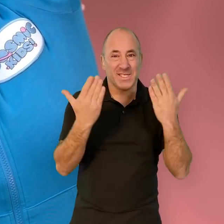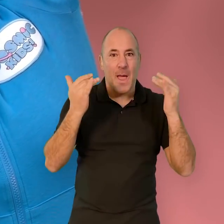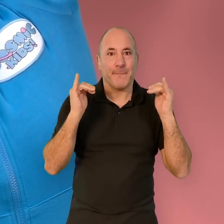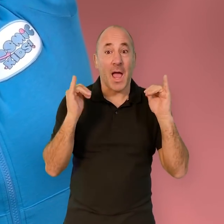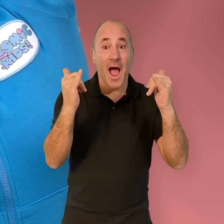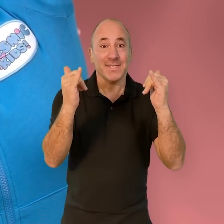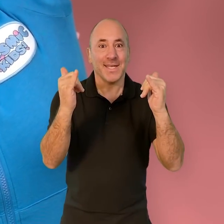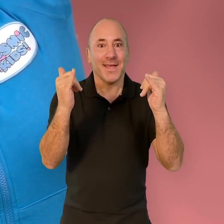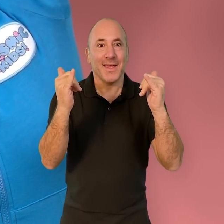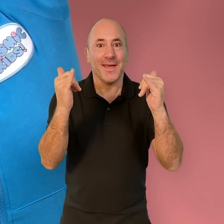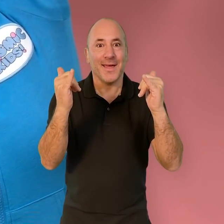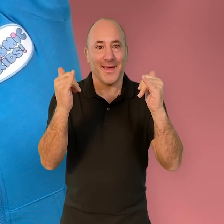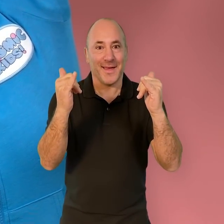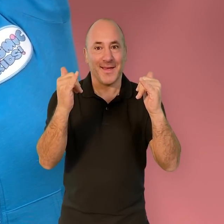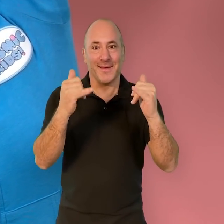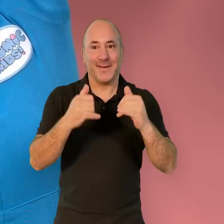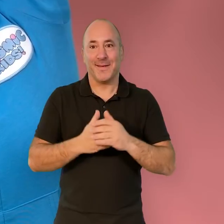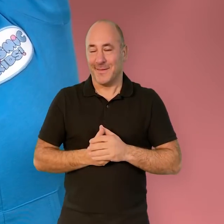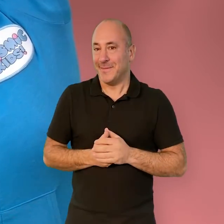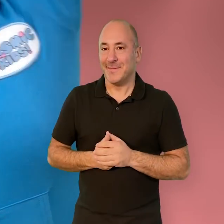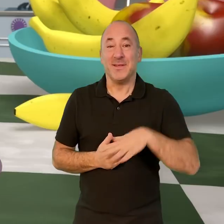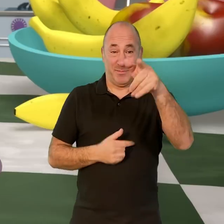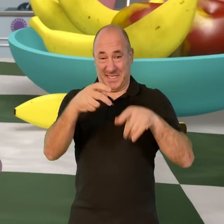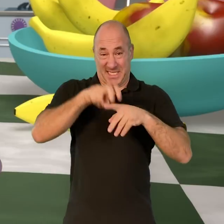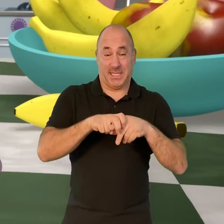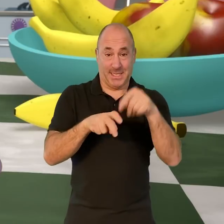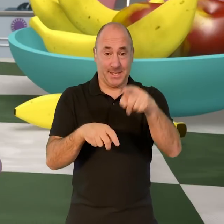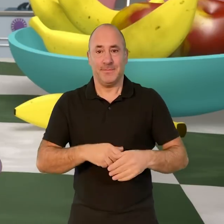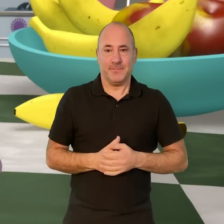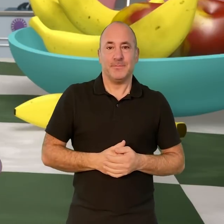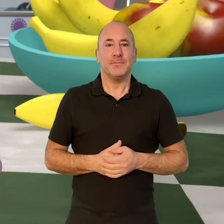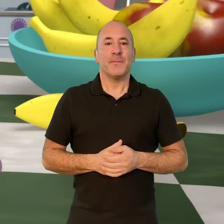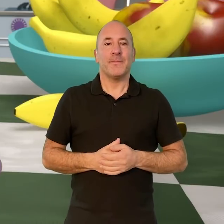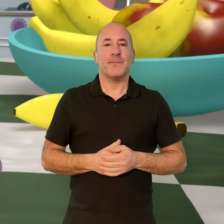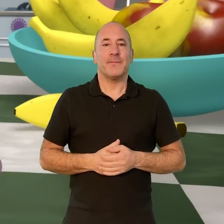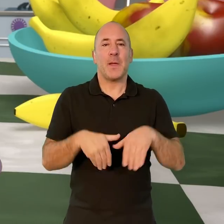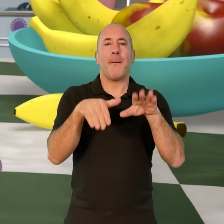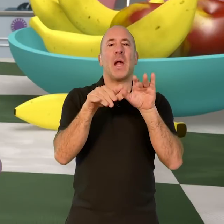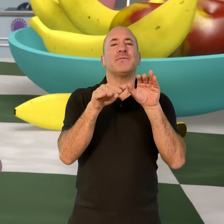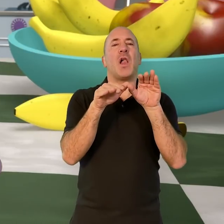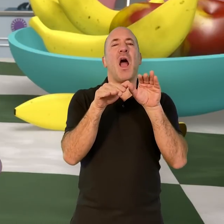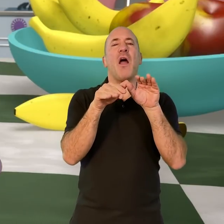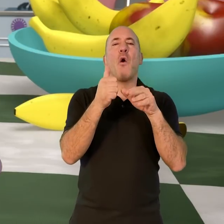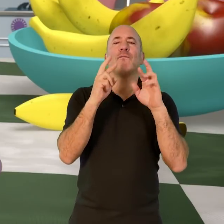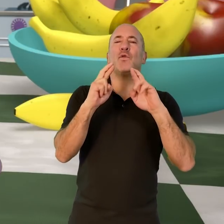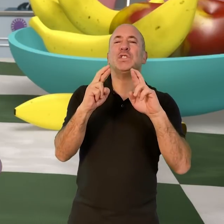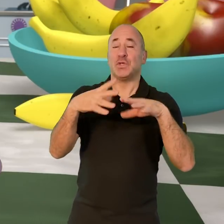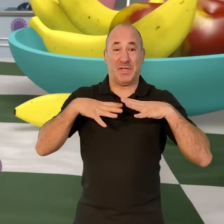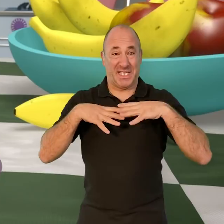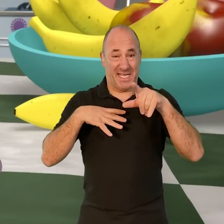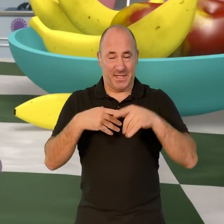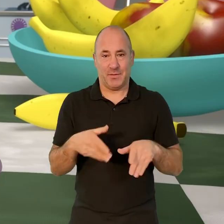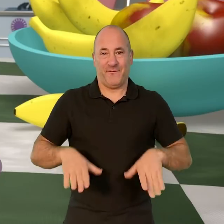to have a birthday party. Sitting down on your bottoms, the butterfly of wishes gets